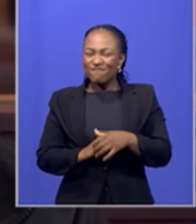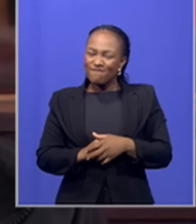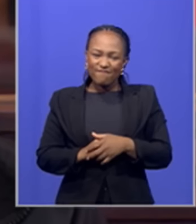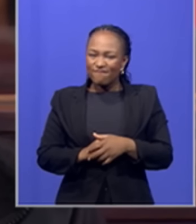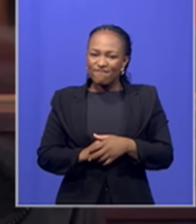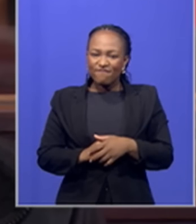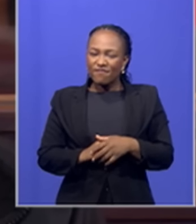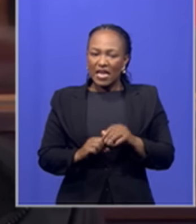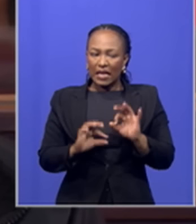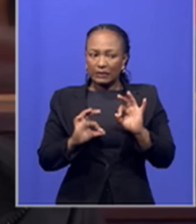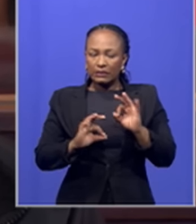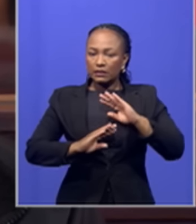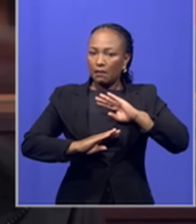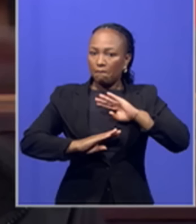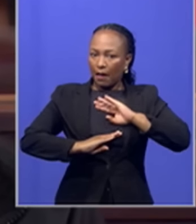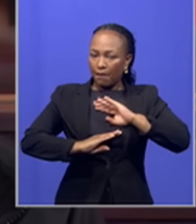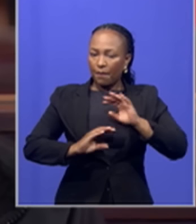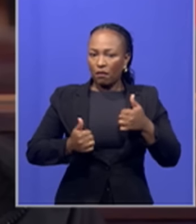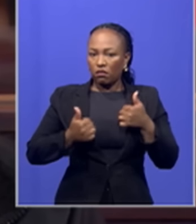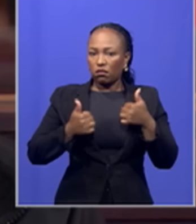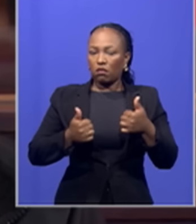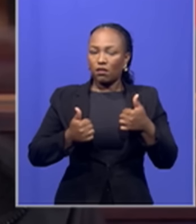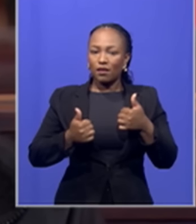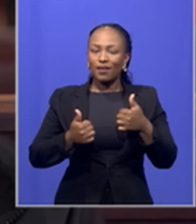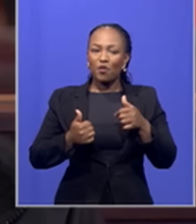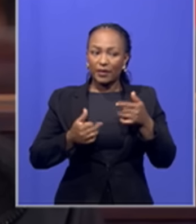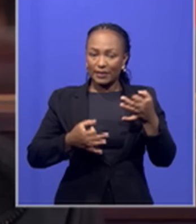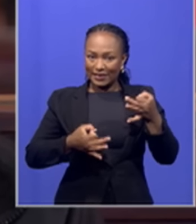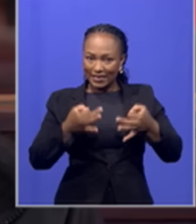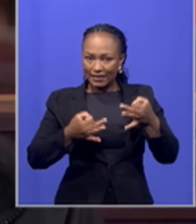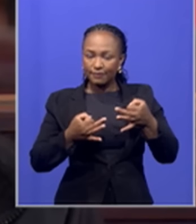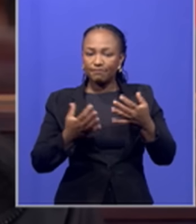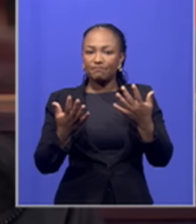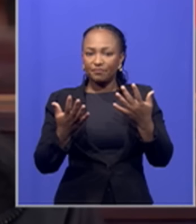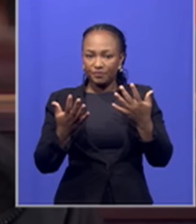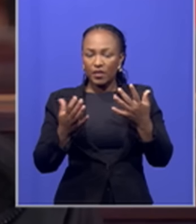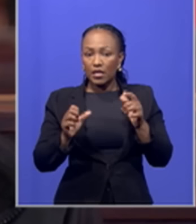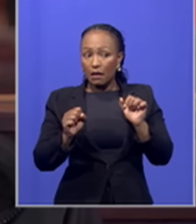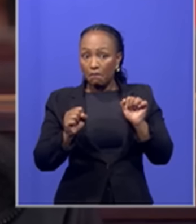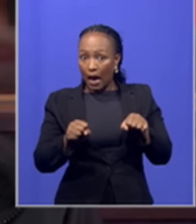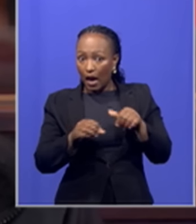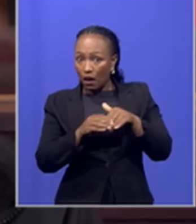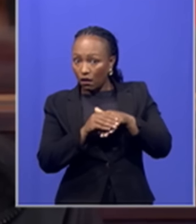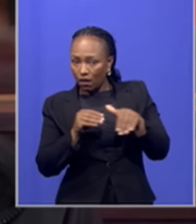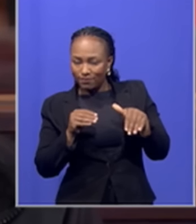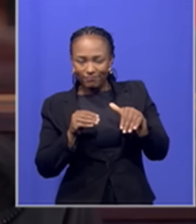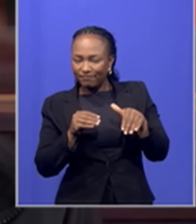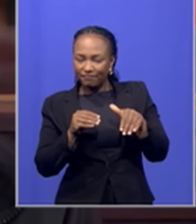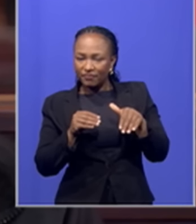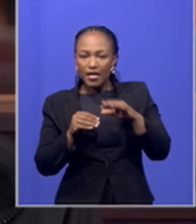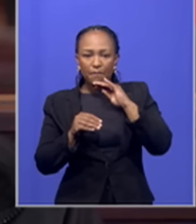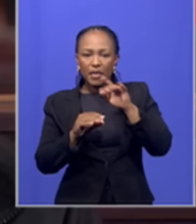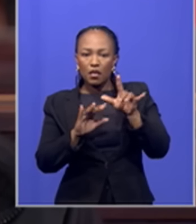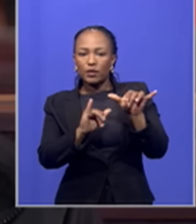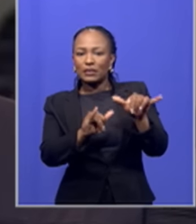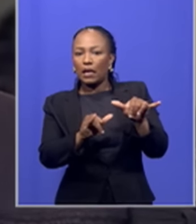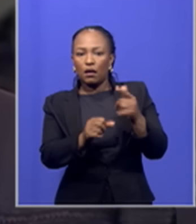exceptional circumstances which, in the interest of justice, may permit his release. Therefore, his bail is